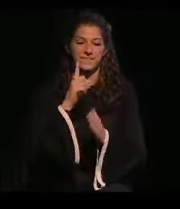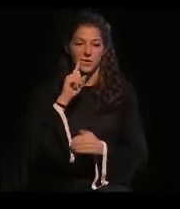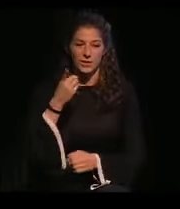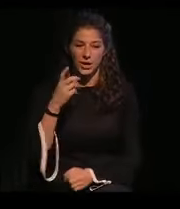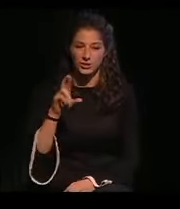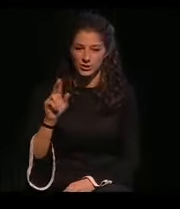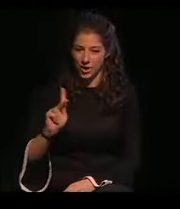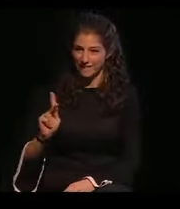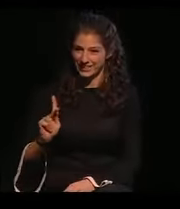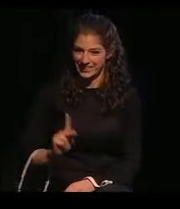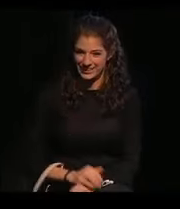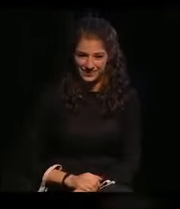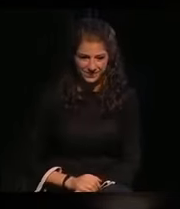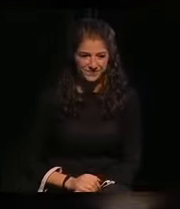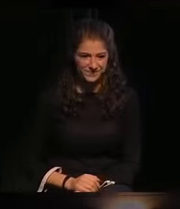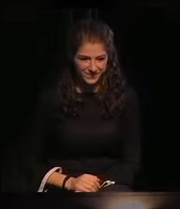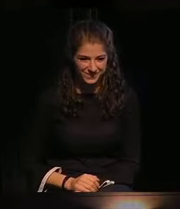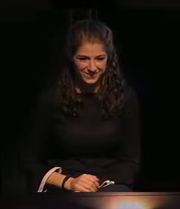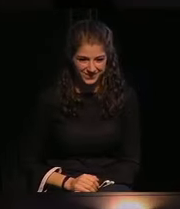Dr. Kofi. Yes.